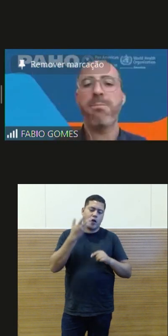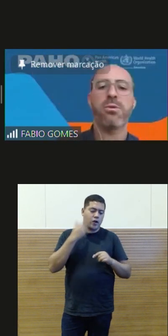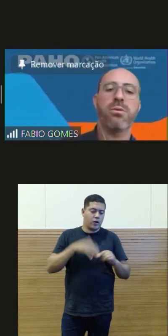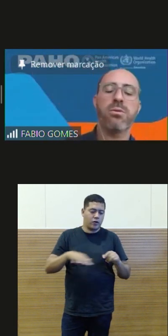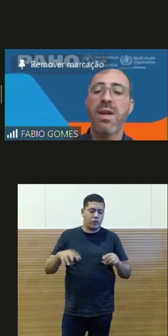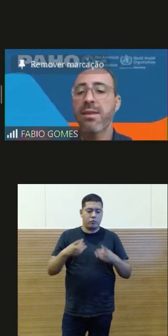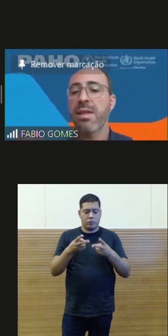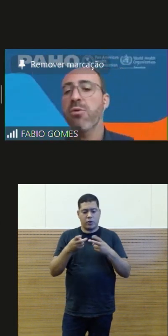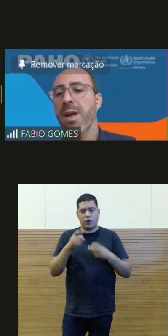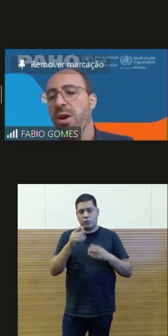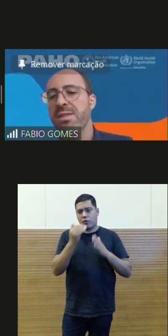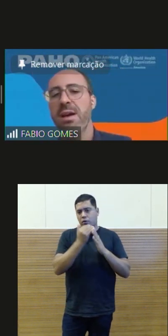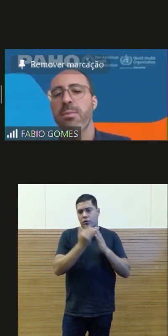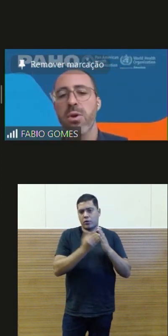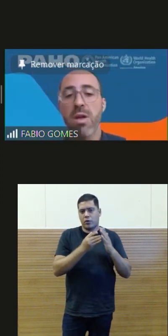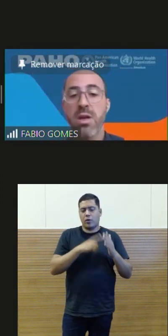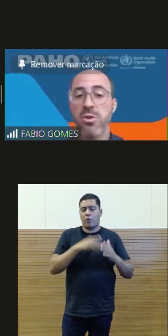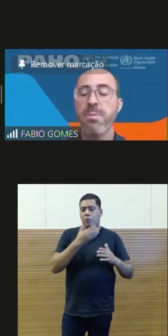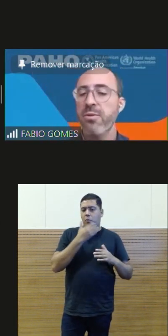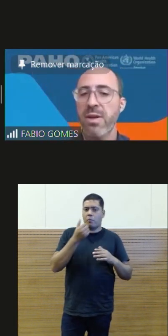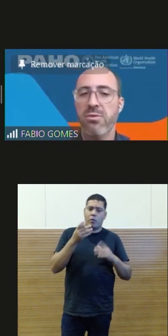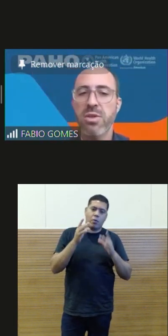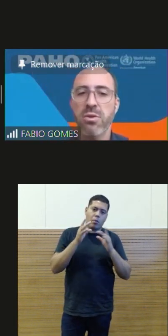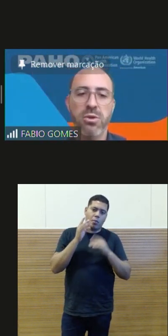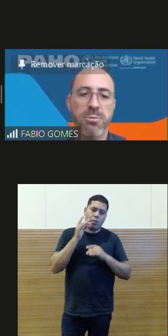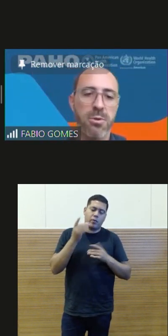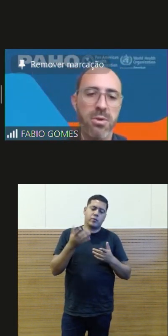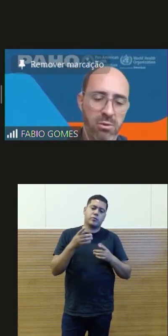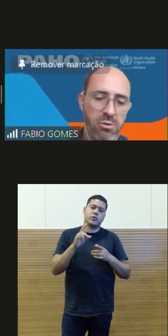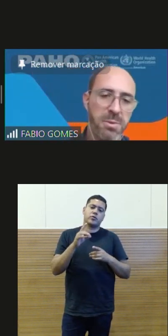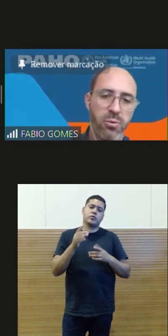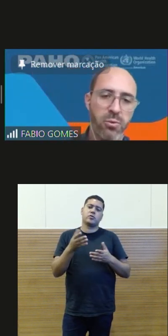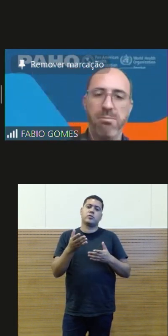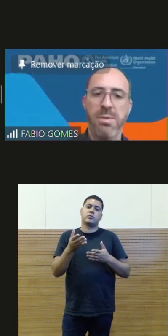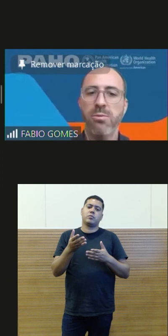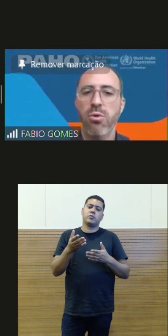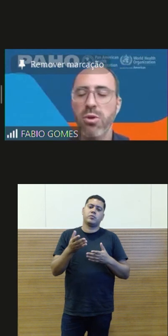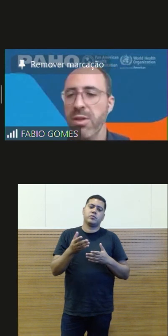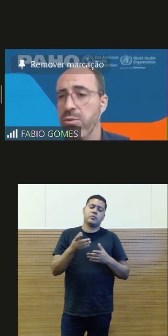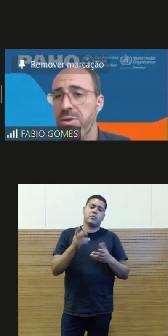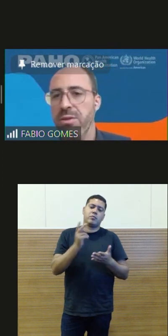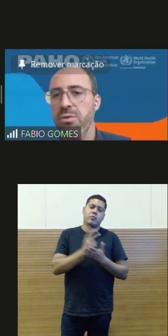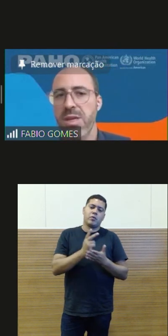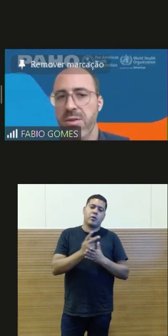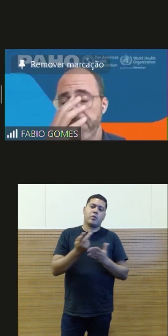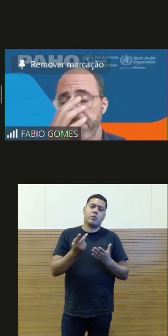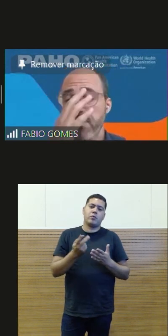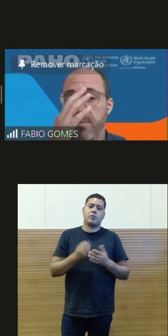So we just change so that the children can notice that it has a better flavor,